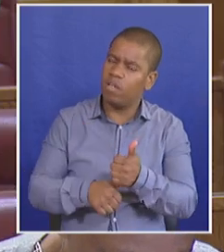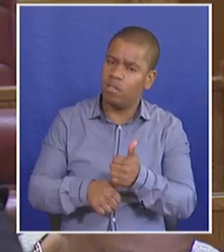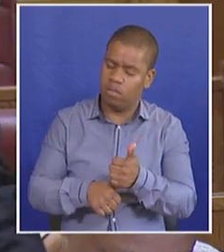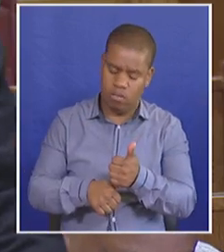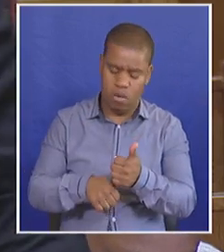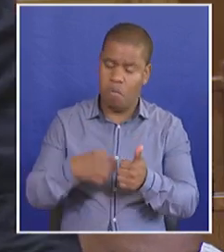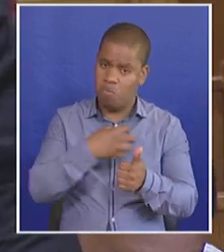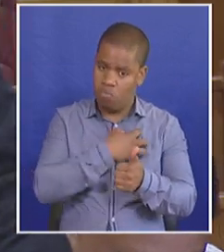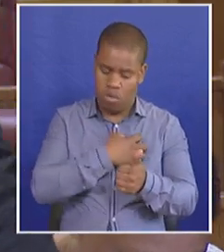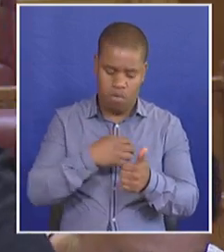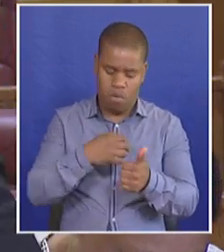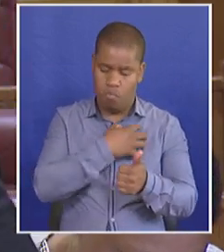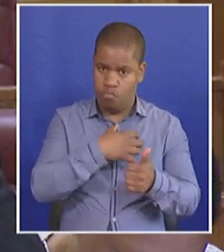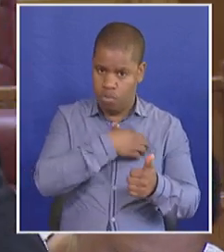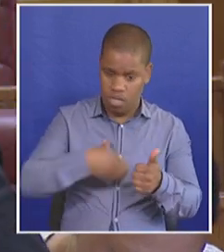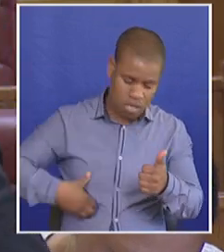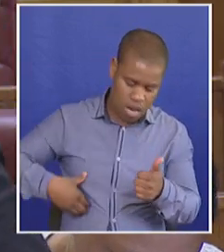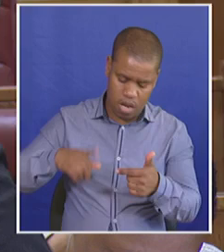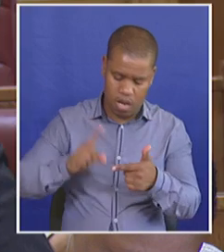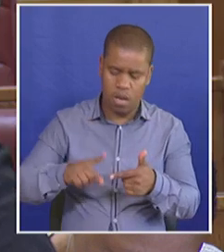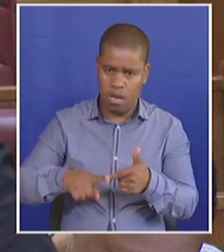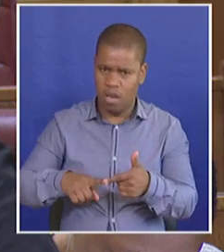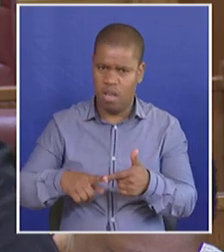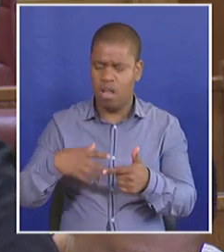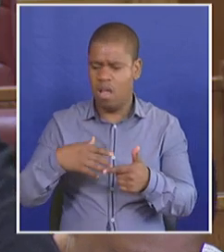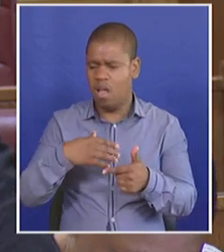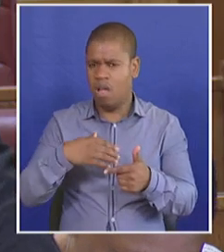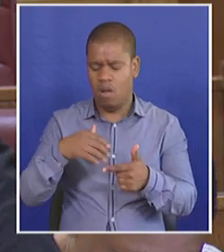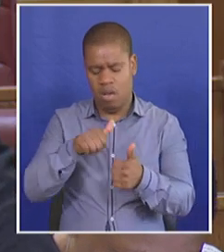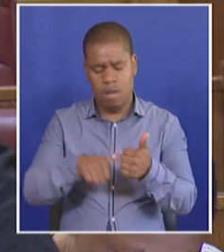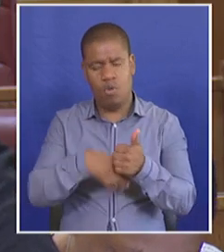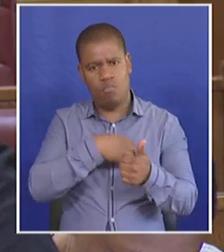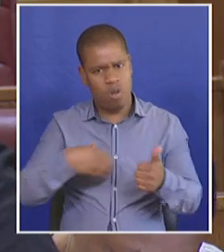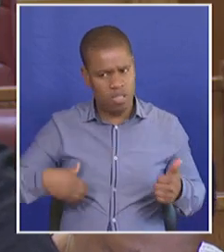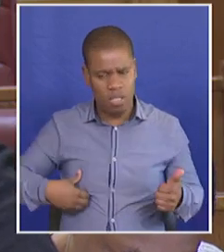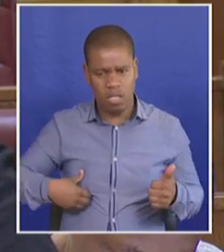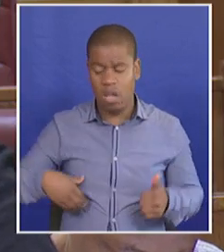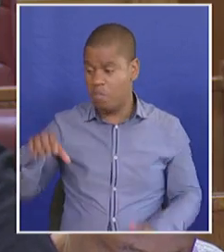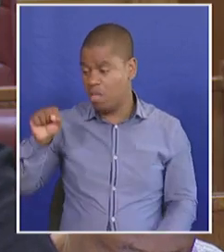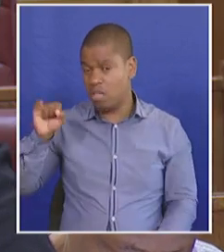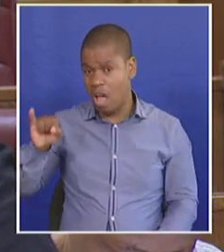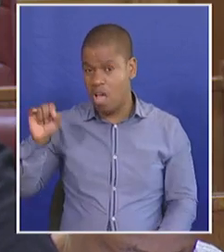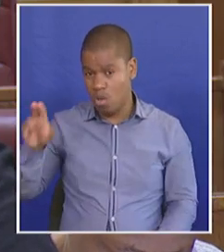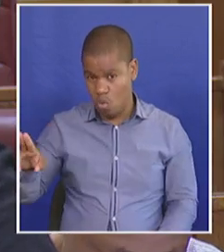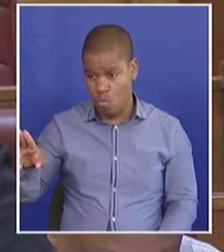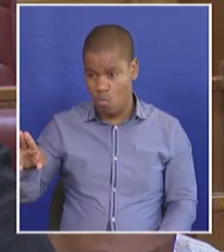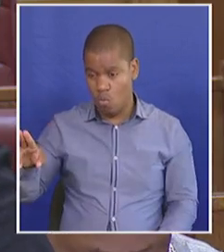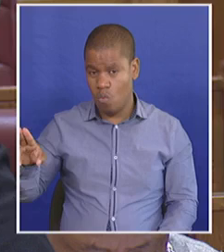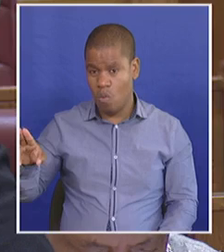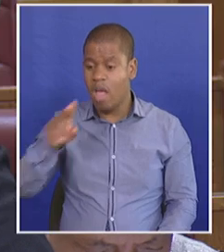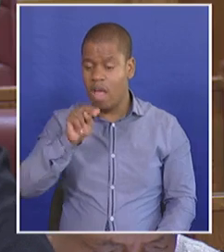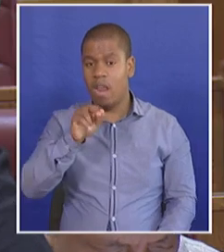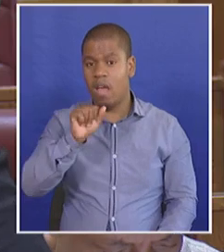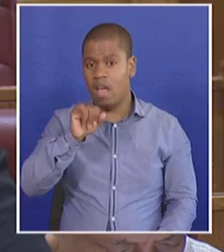bearers, is the South African Police Service and the State Security Agency. They work together on these